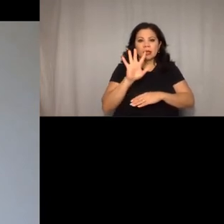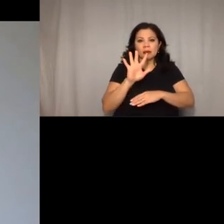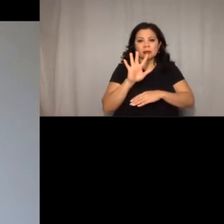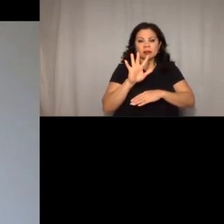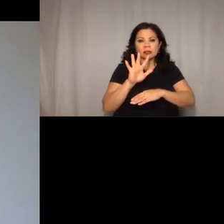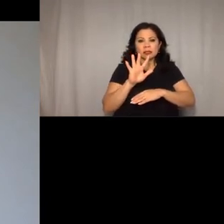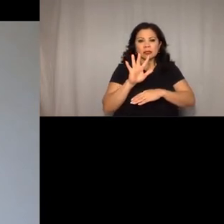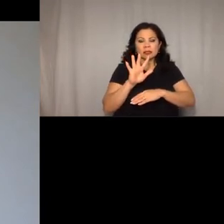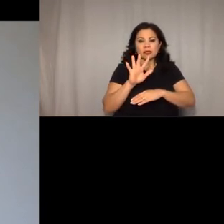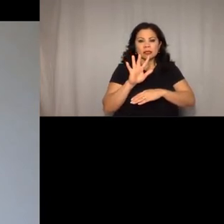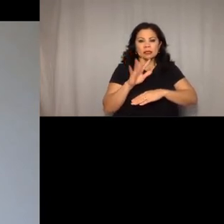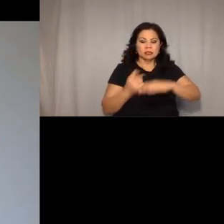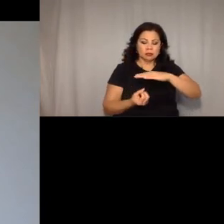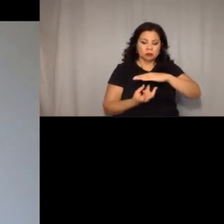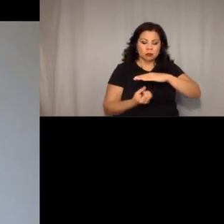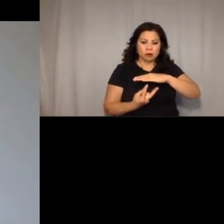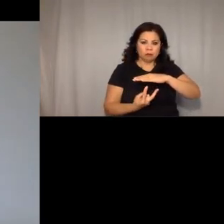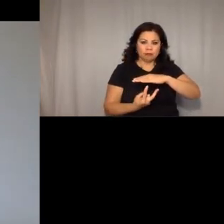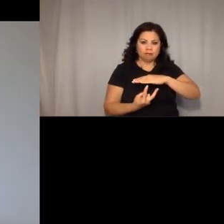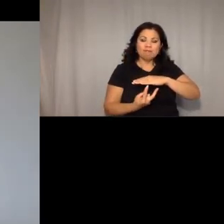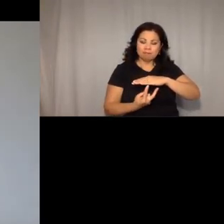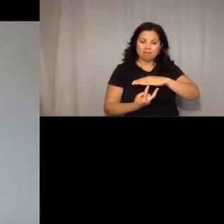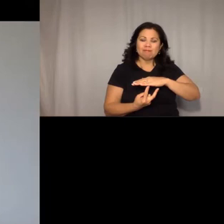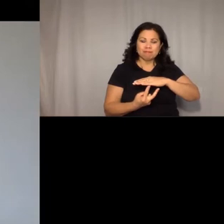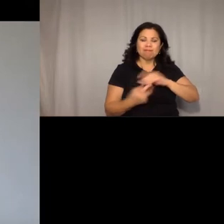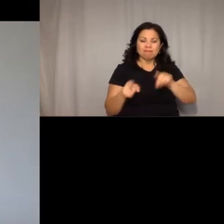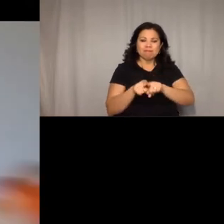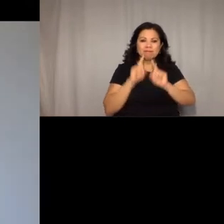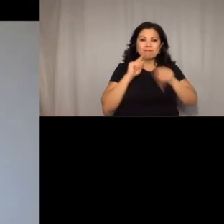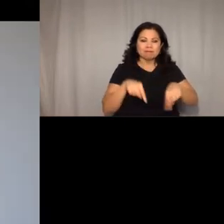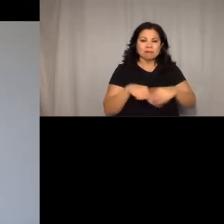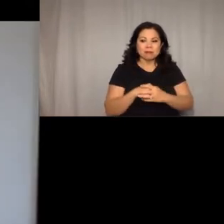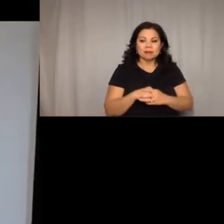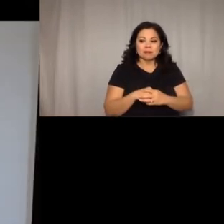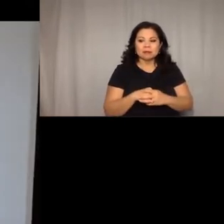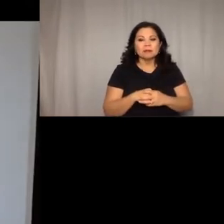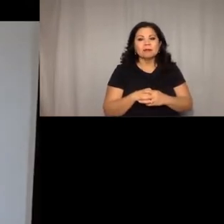5, 4 times 3 is 12, 5/12. Alright, I get the same answer. Okay.